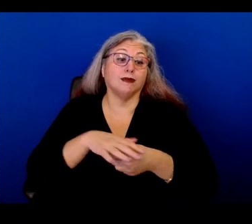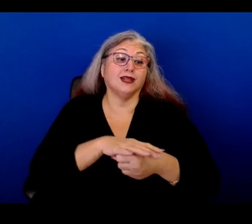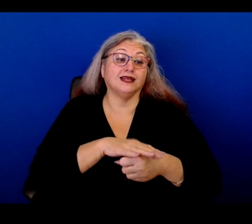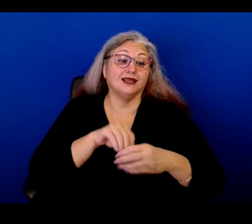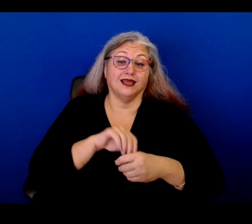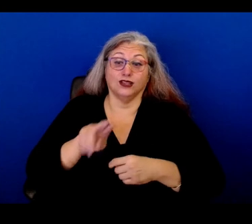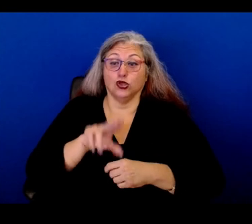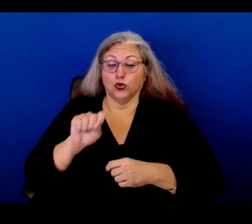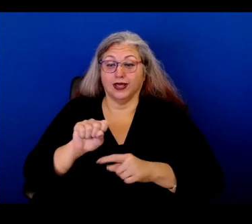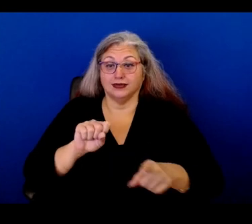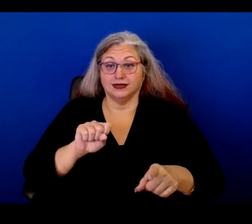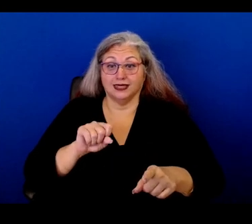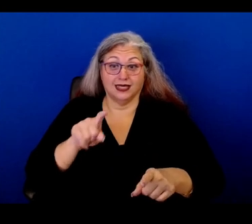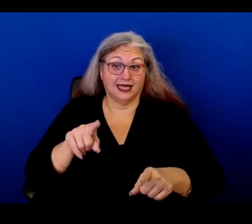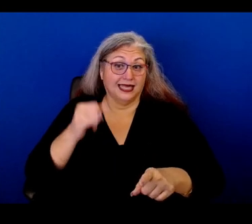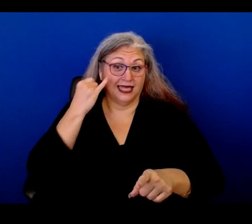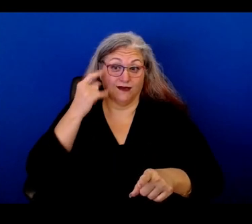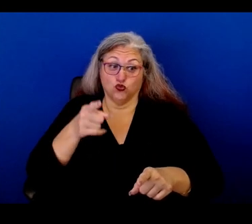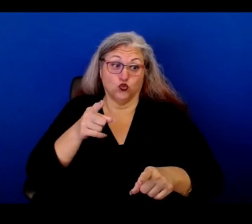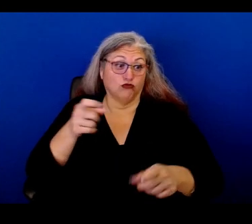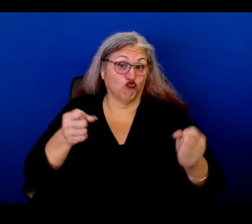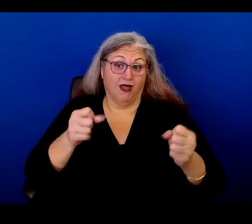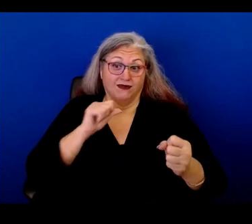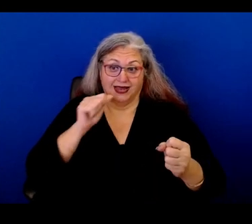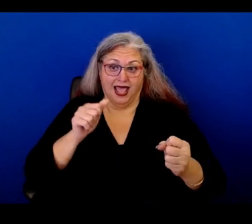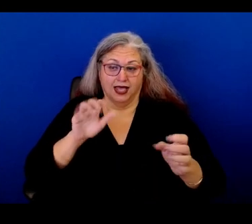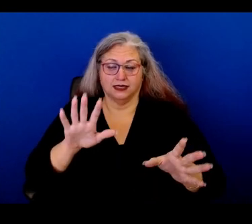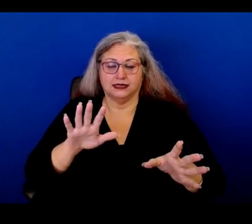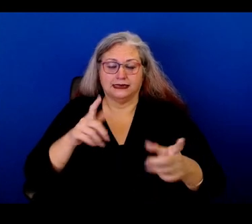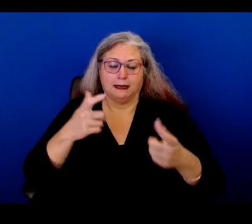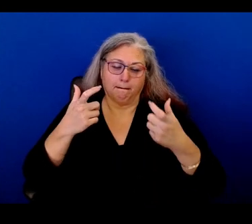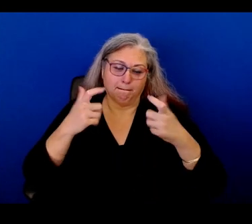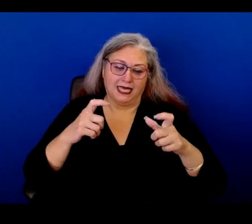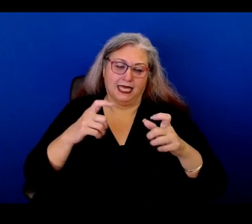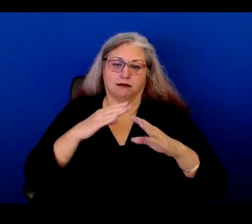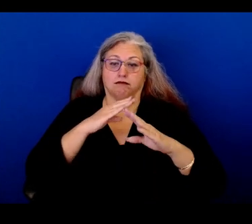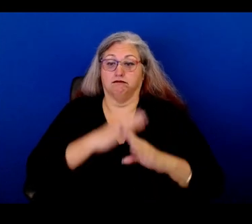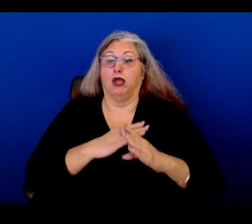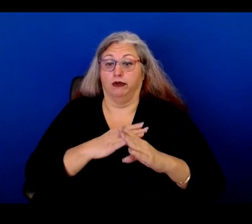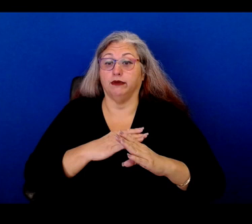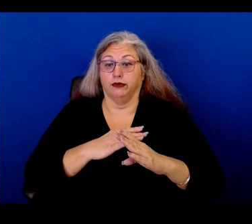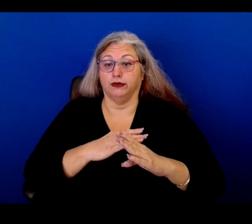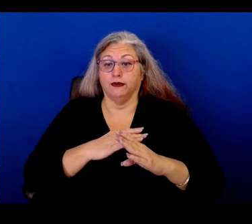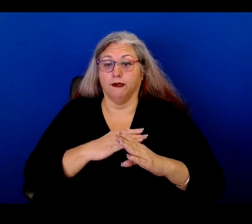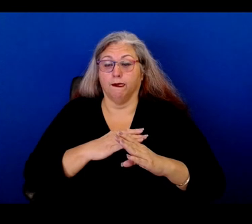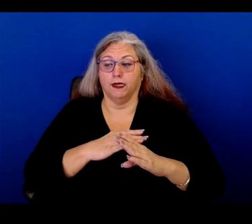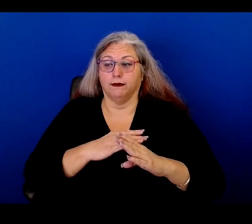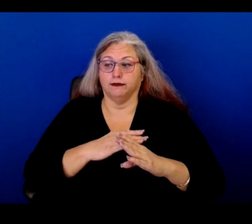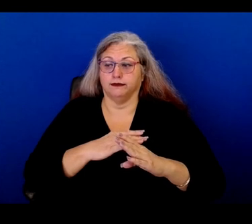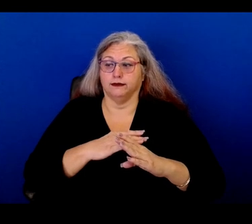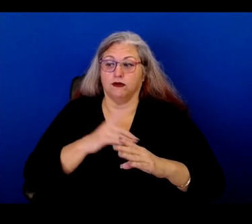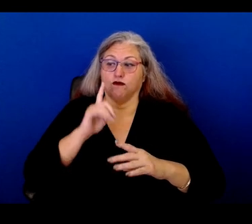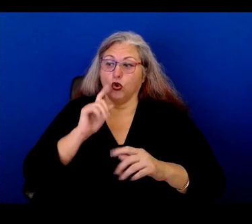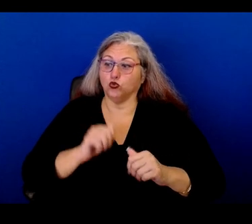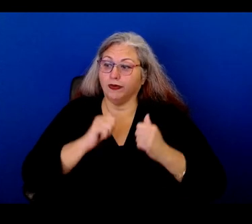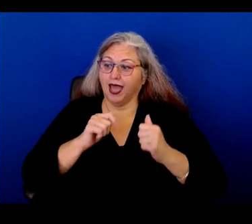most places of the US, if you don't drive, it is a significant hindrance to your life, to